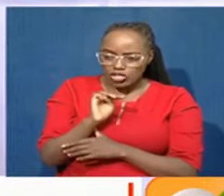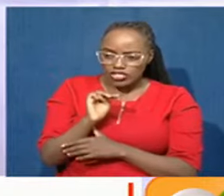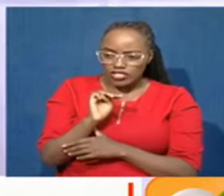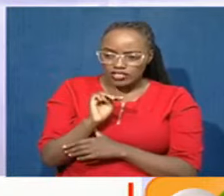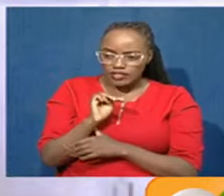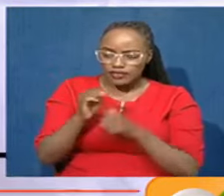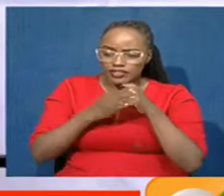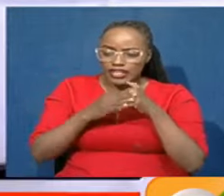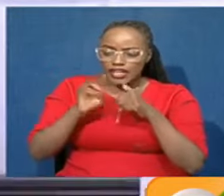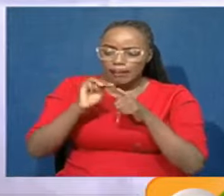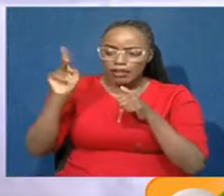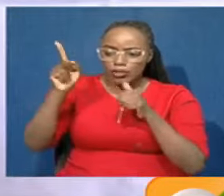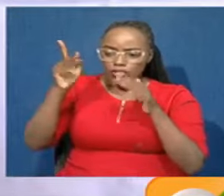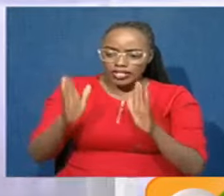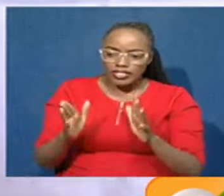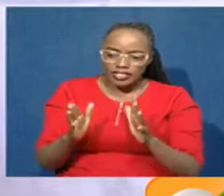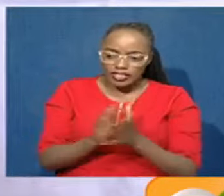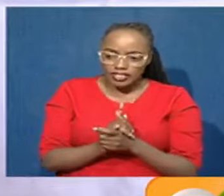9 million Kenyans.